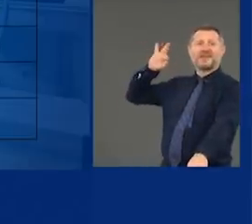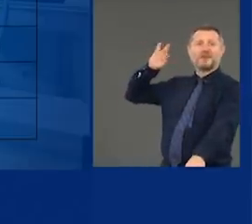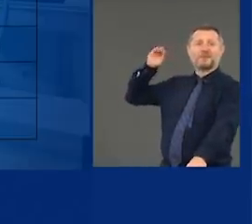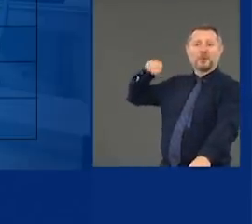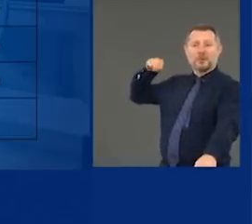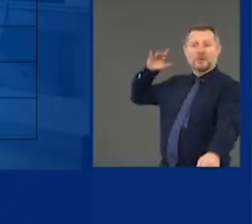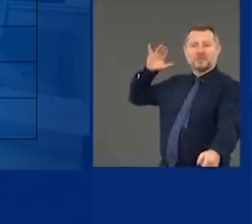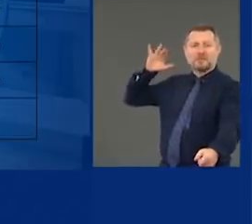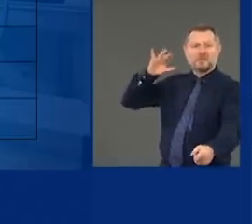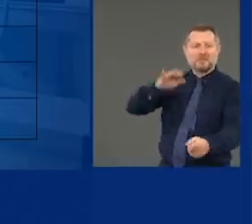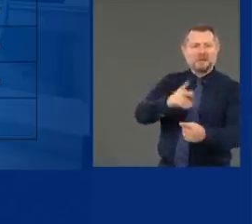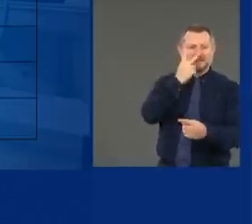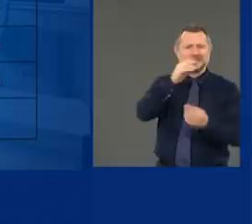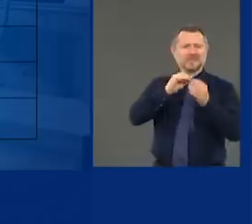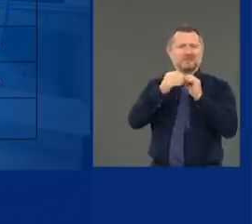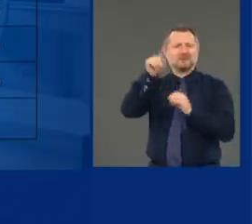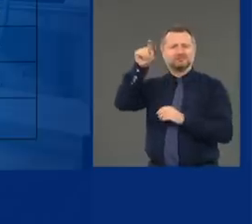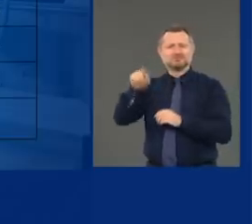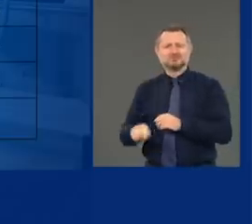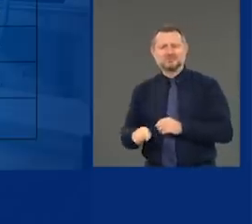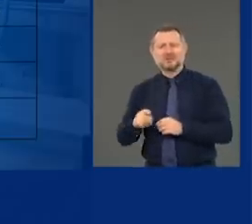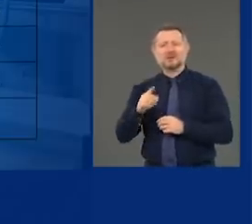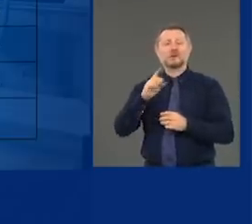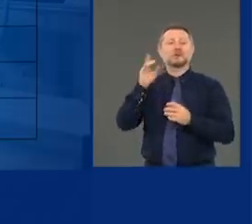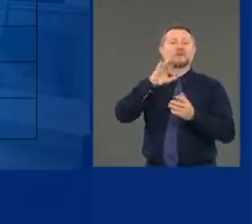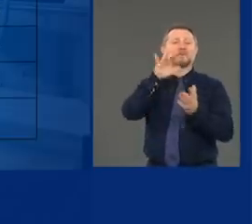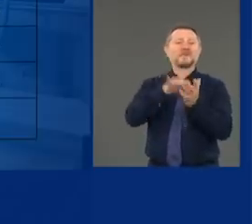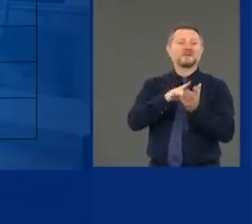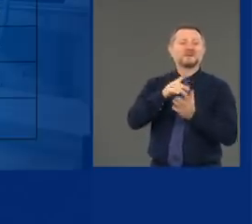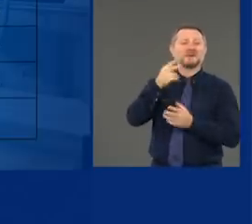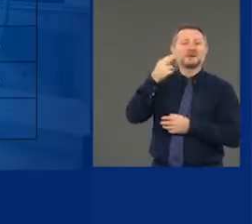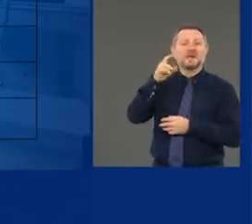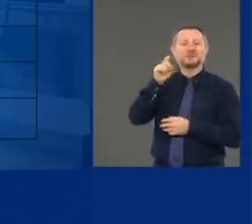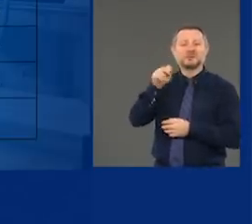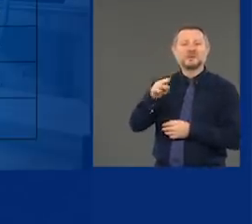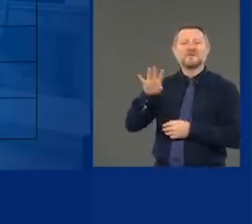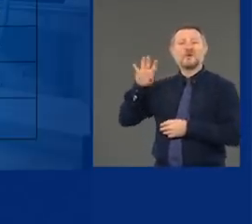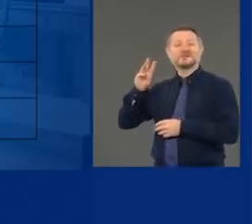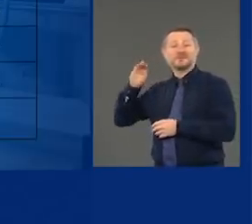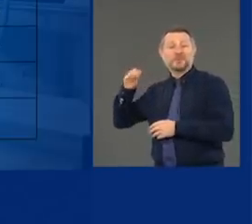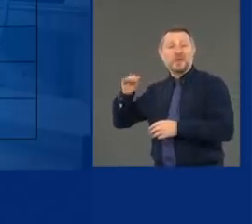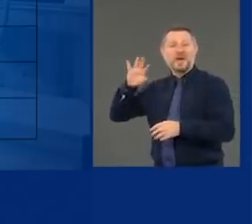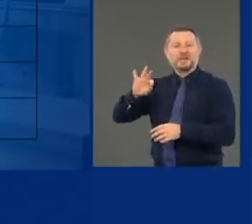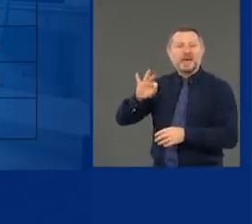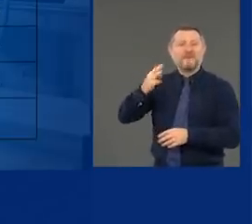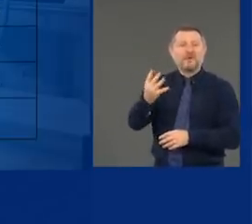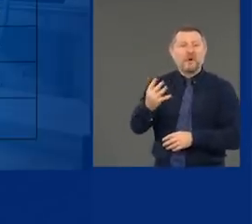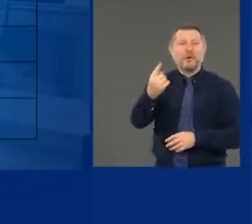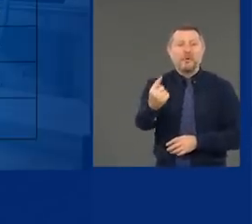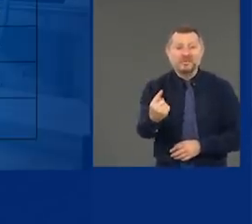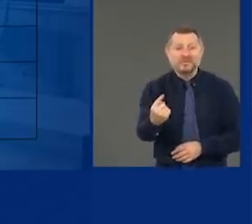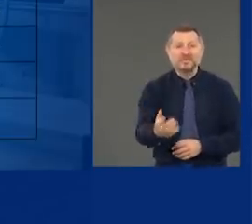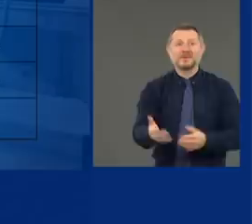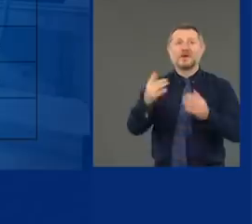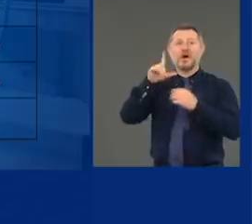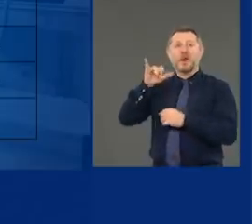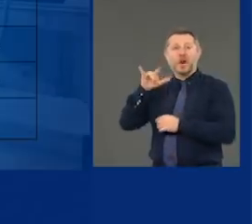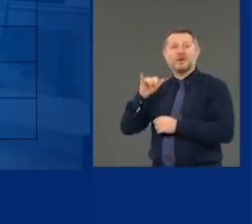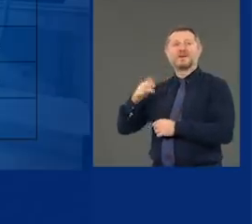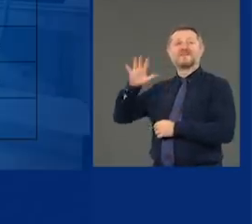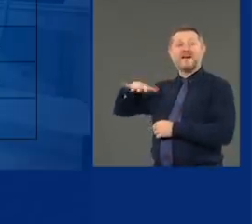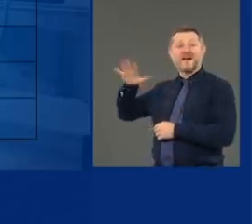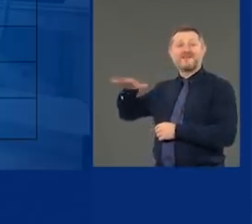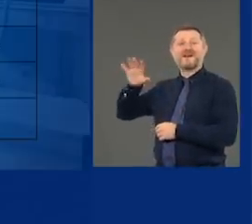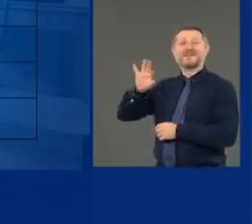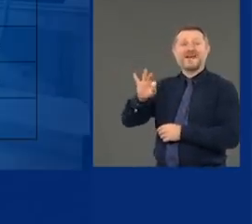the other regions. Mid-Hudson, 1%, Long Island, 1%, Western New York, 2%, Capital Region, 1%. That's